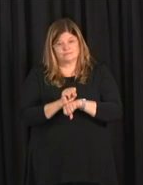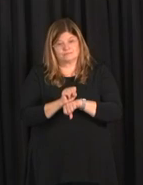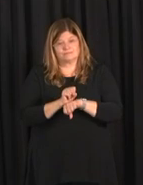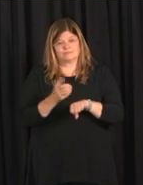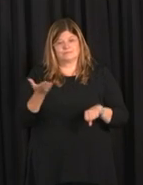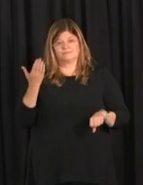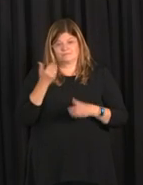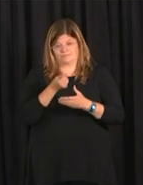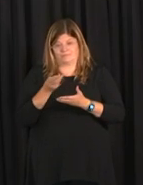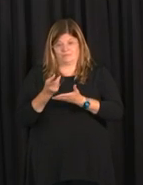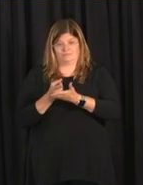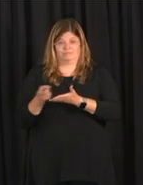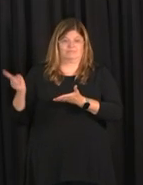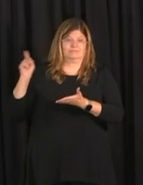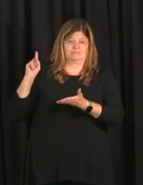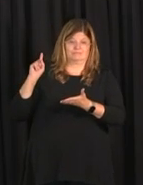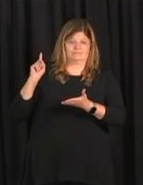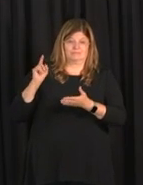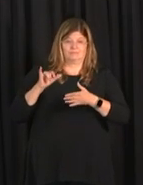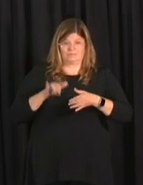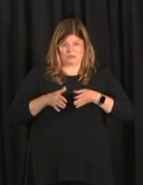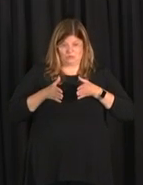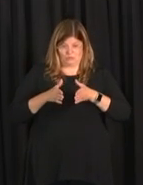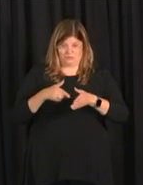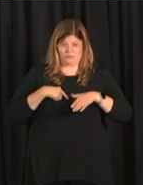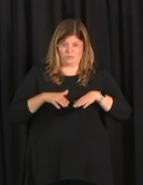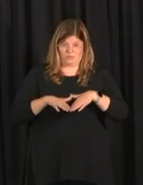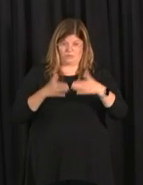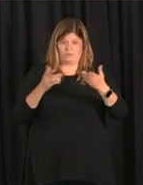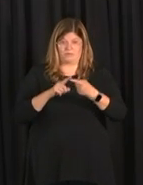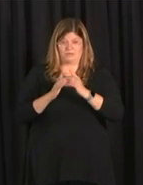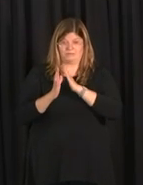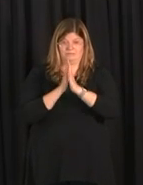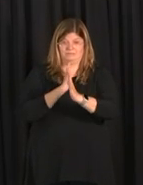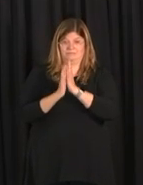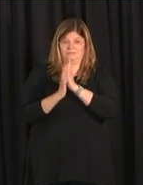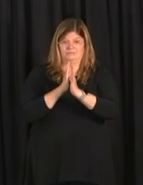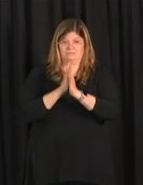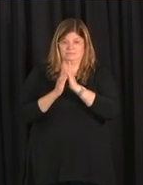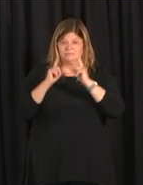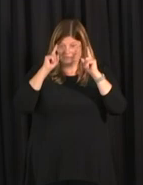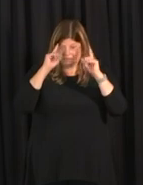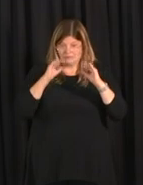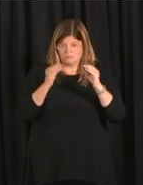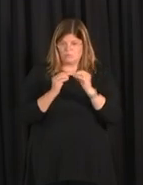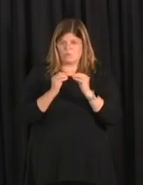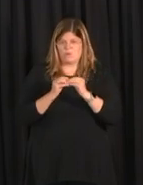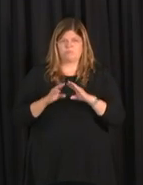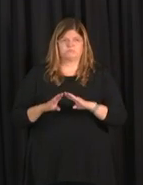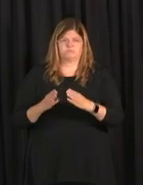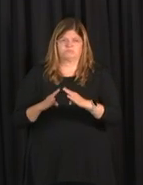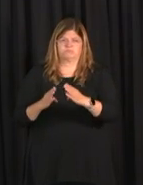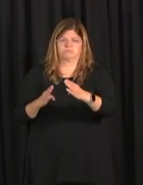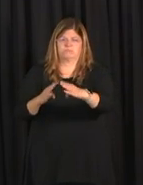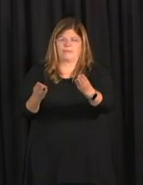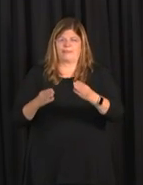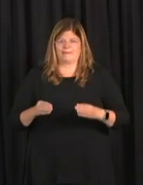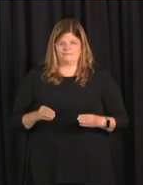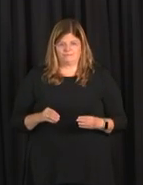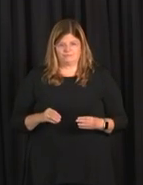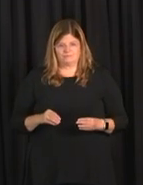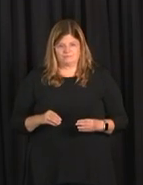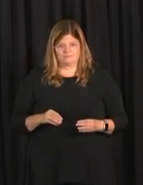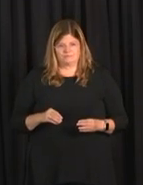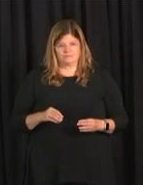last several weeks that the street has been open to more traffic, and we expect it will be open to more traffic. Does that mural have